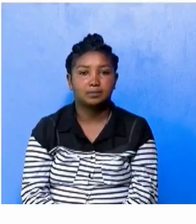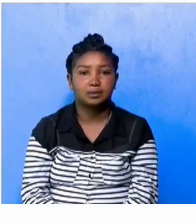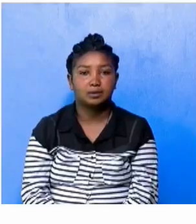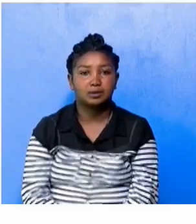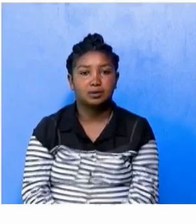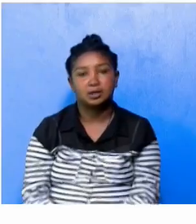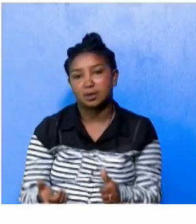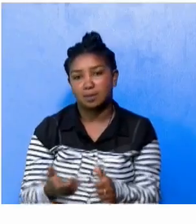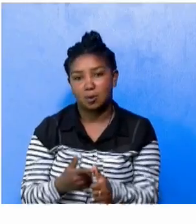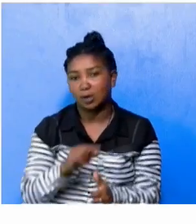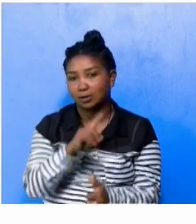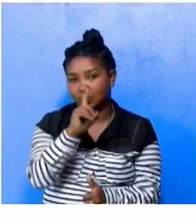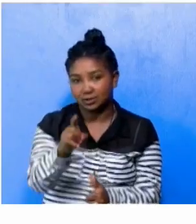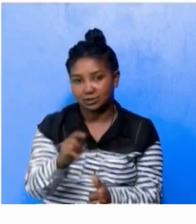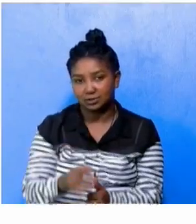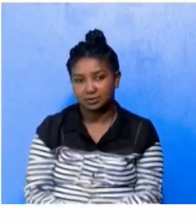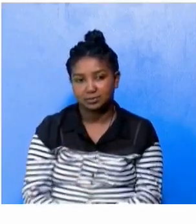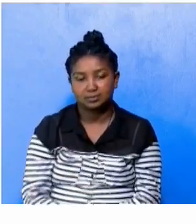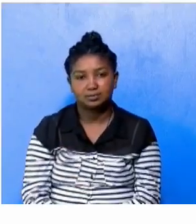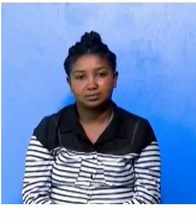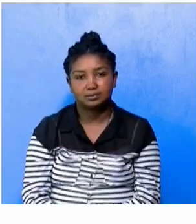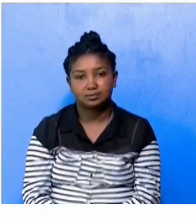Question number 1.